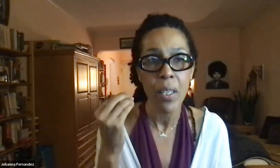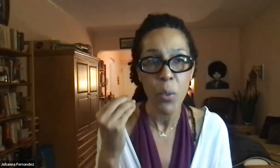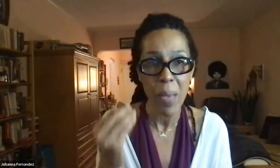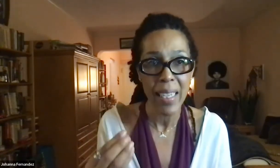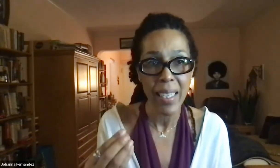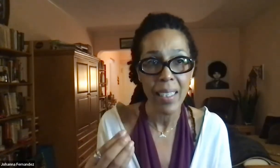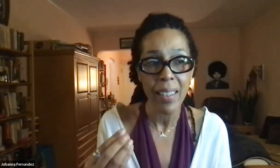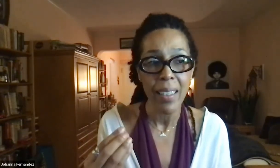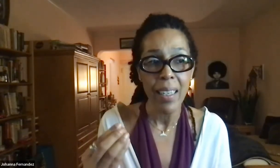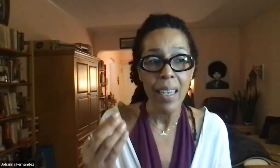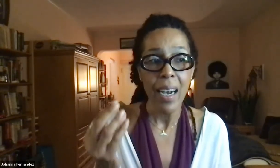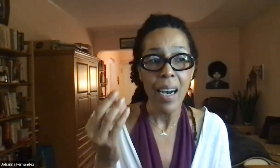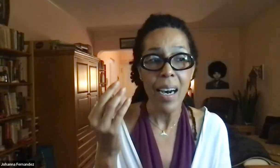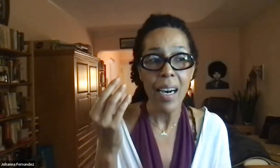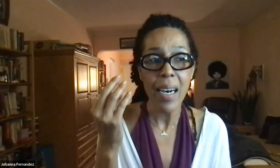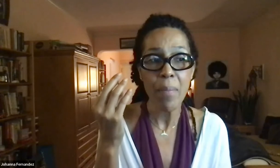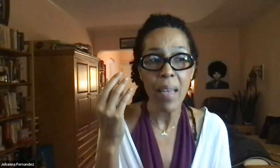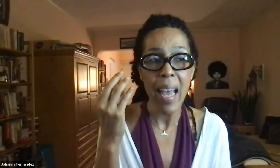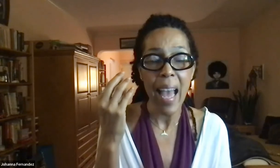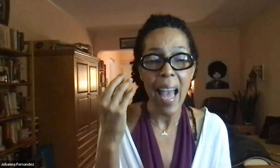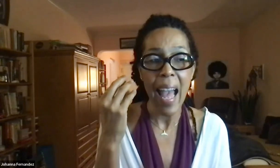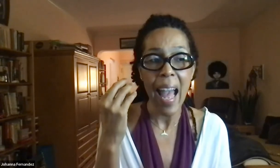common humanity.